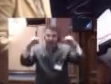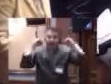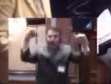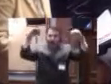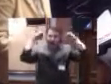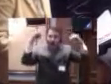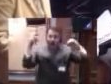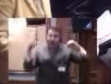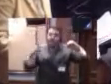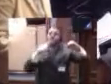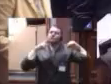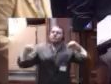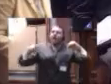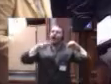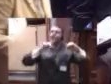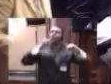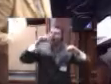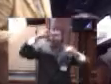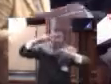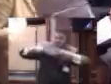important.